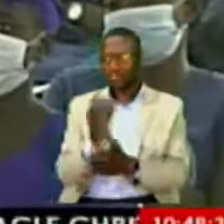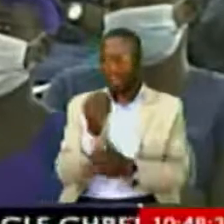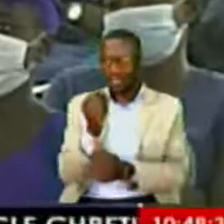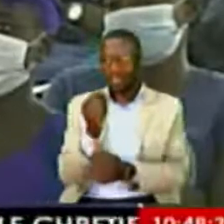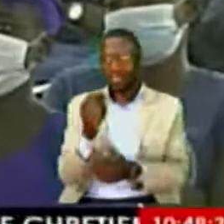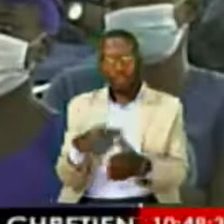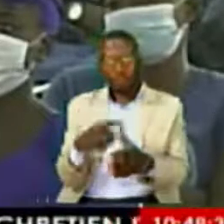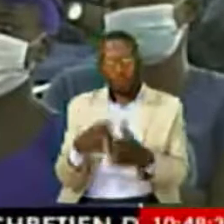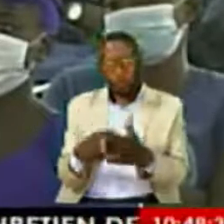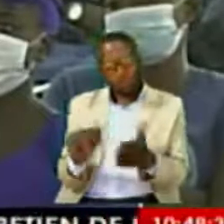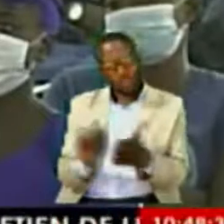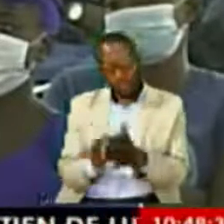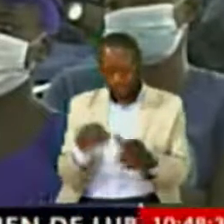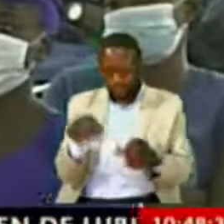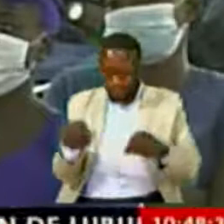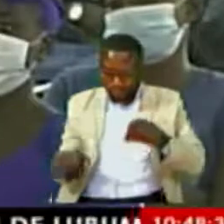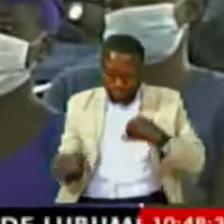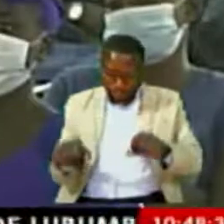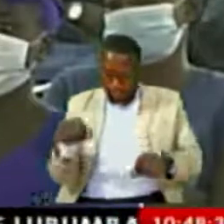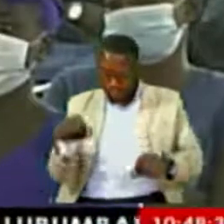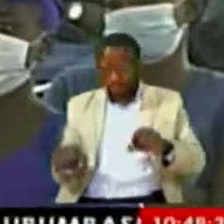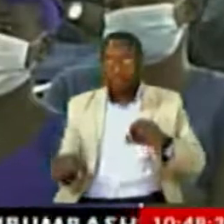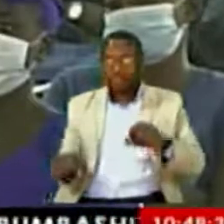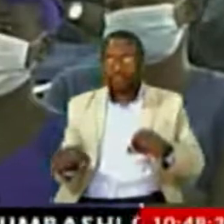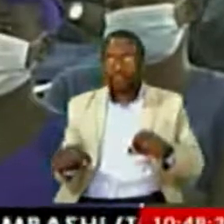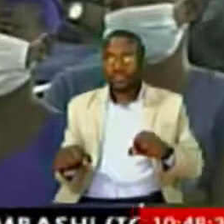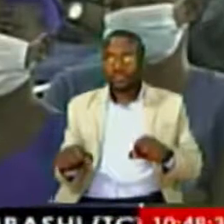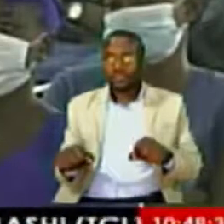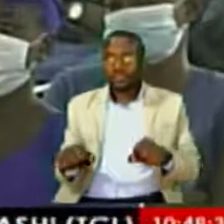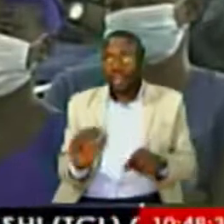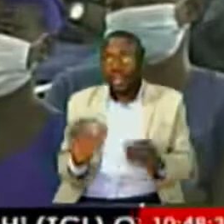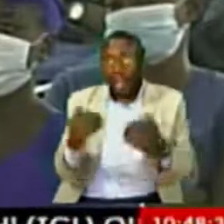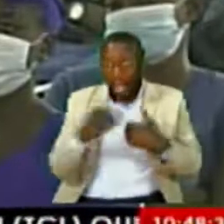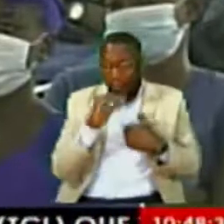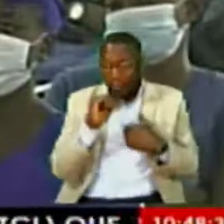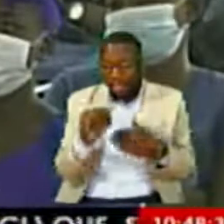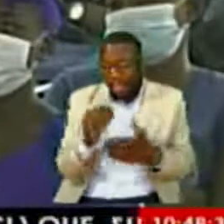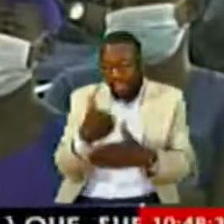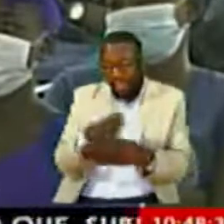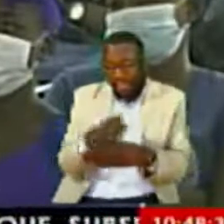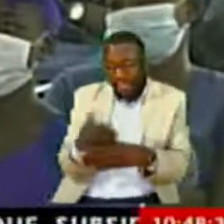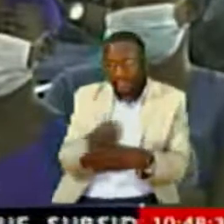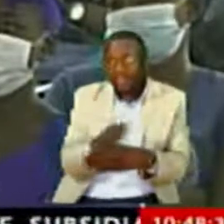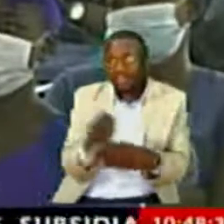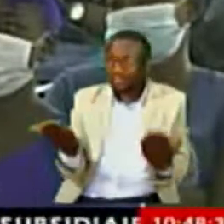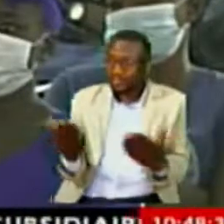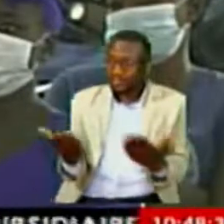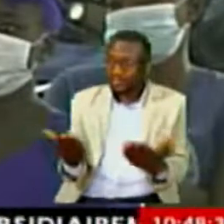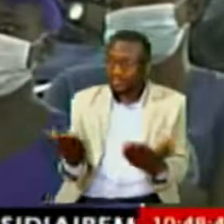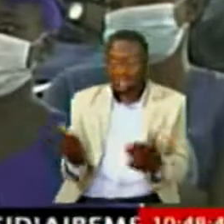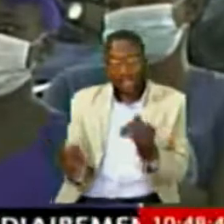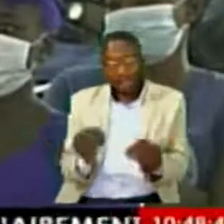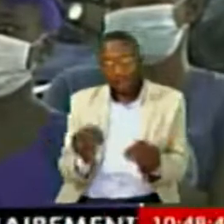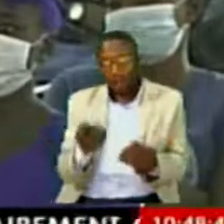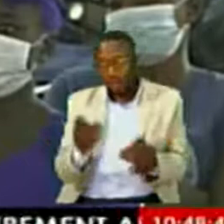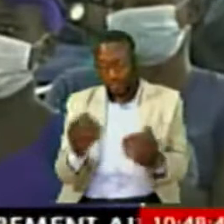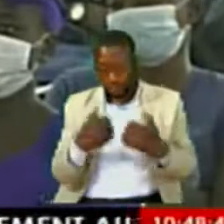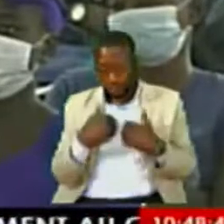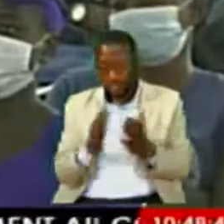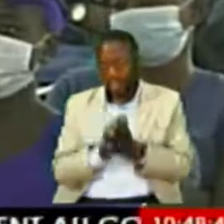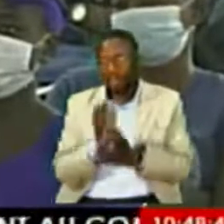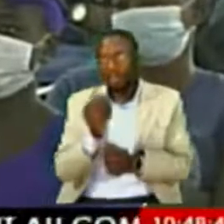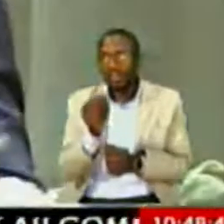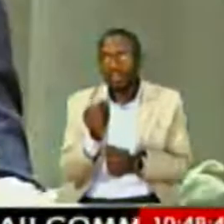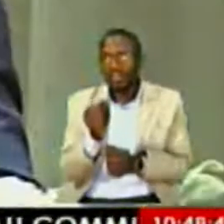c'est le doute. Or doubt. Il n'y a pas d'intermédiaire. There is no, mais vous avez la foi, mais vous